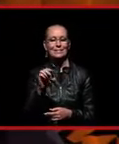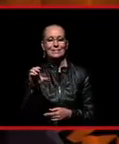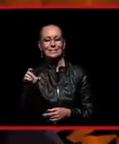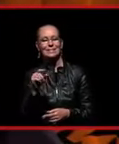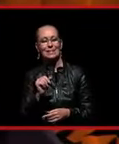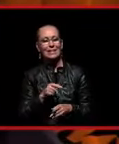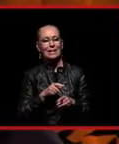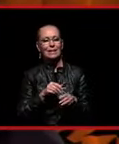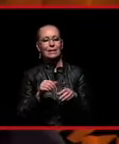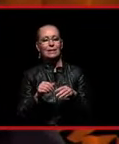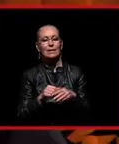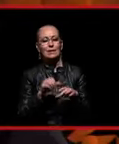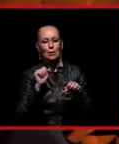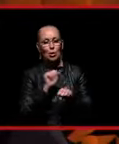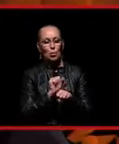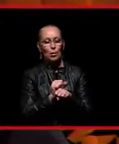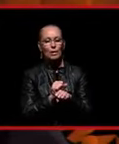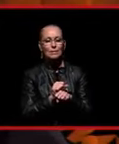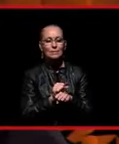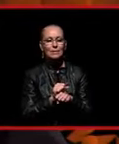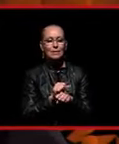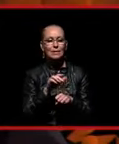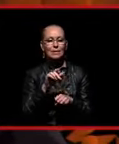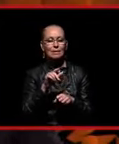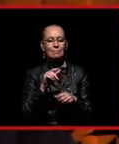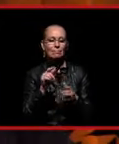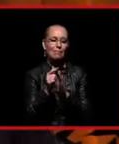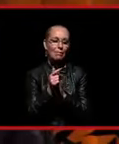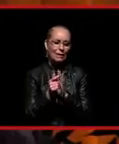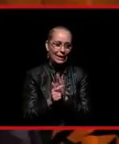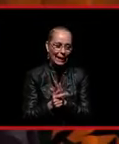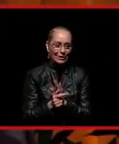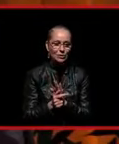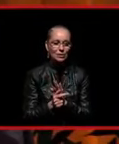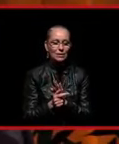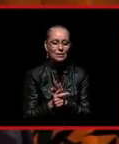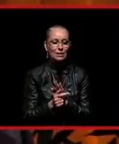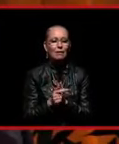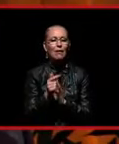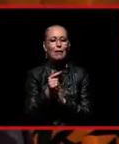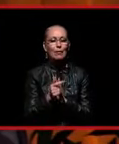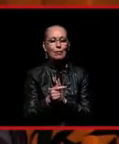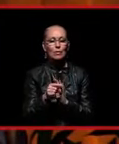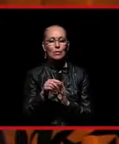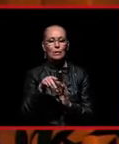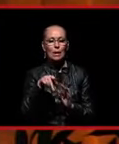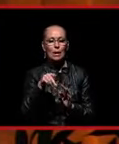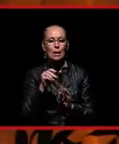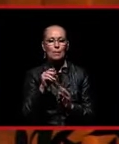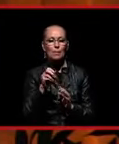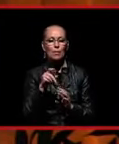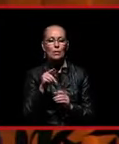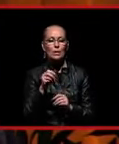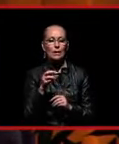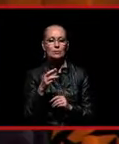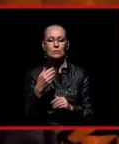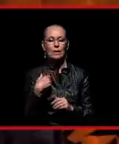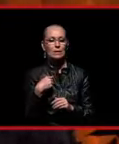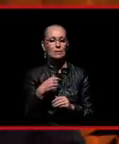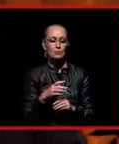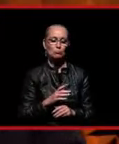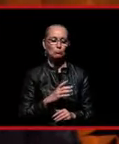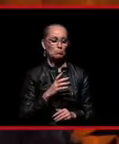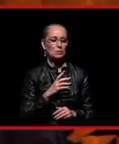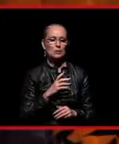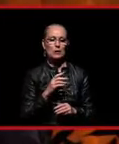litigation at the law firm of Buckley, Richardson, and Galinas. Attorney Poindexter has had a distinguished career in law and public service,